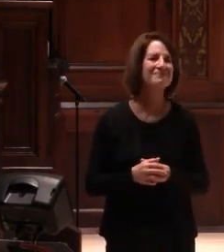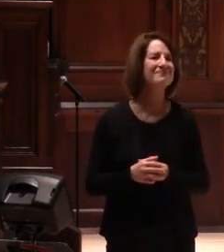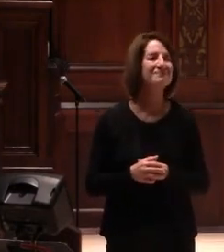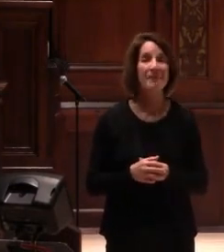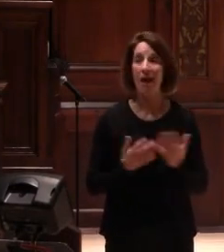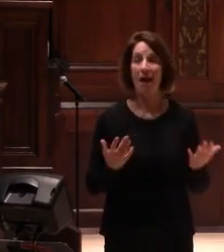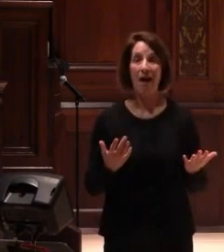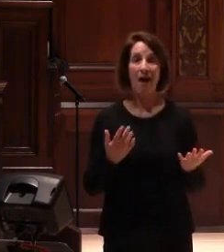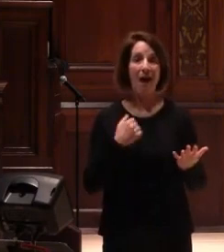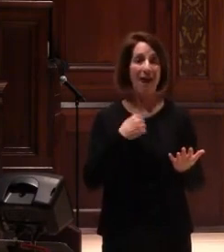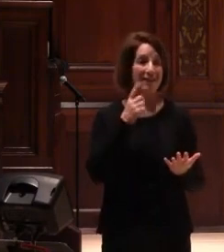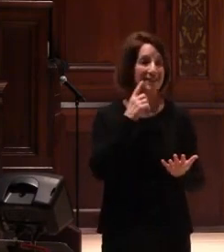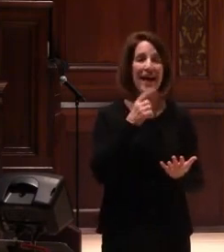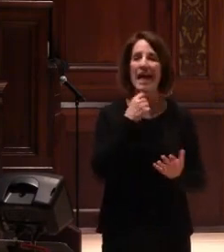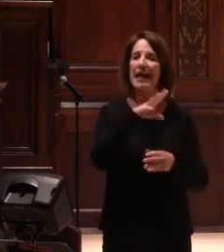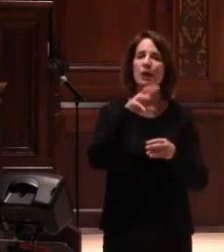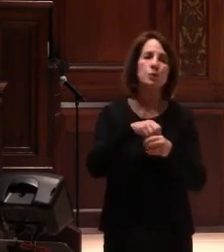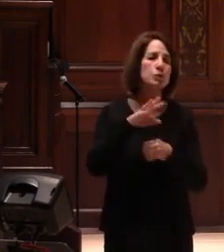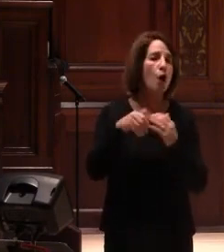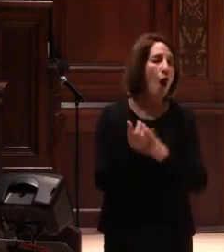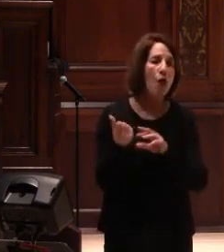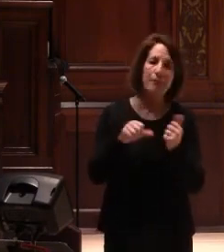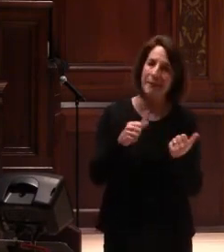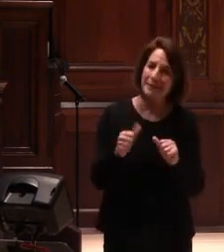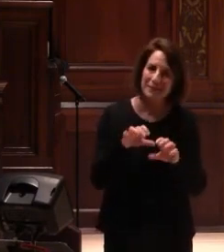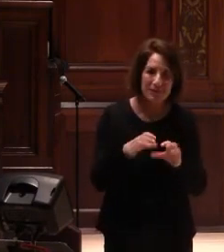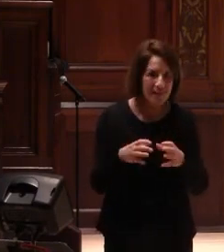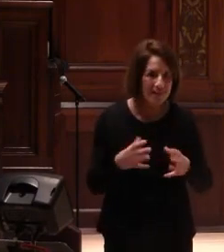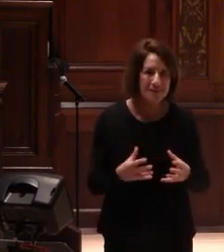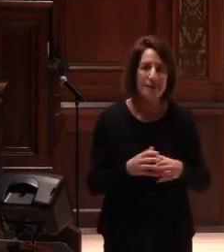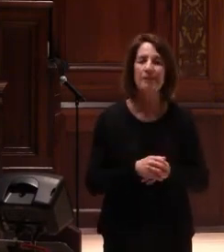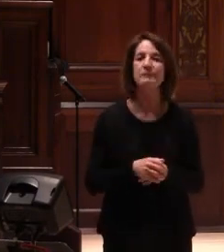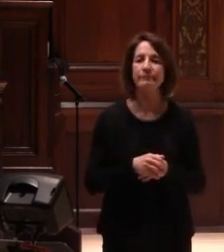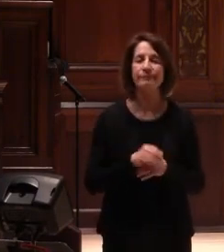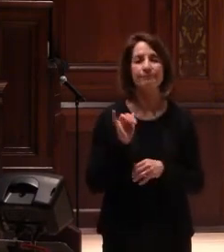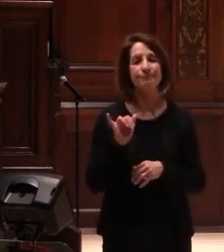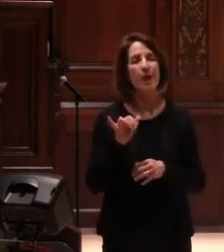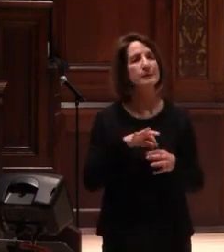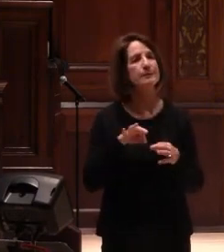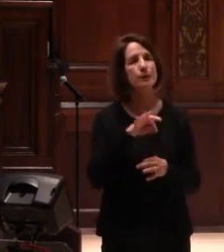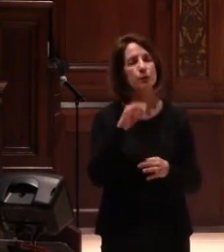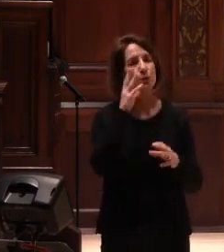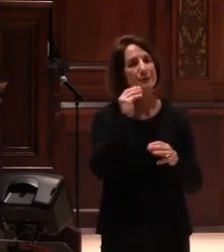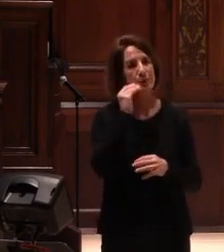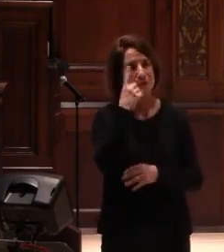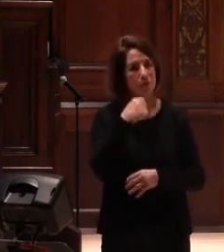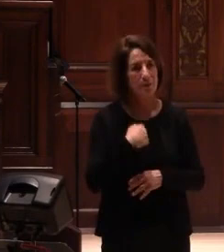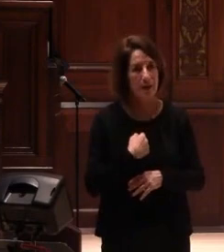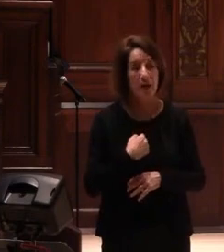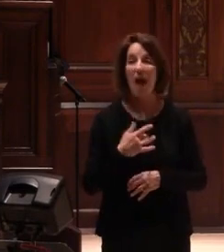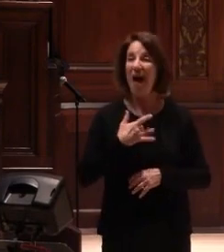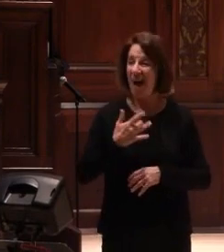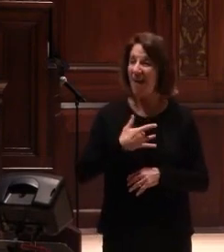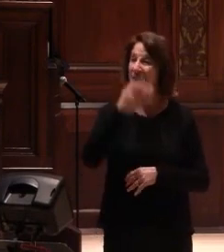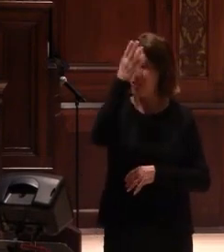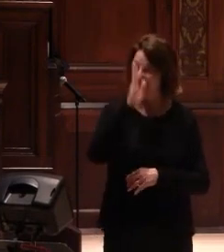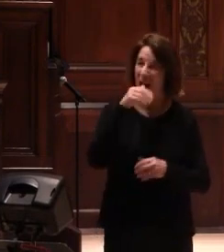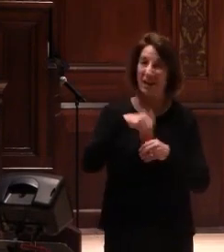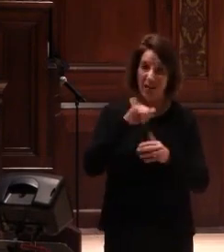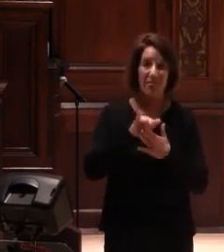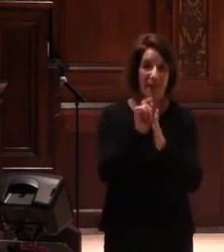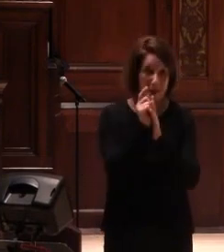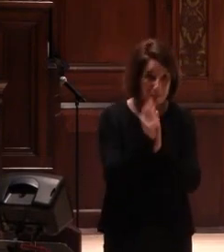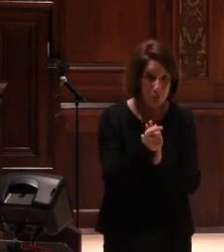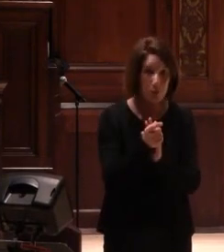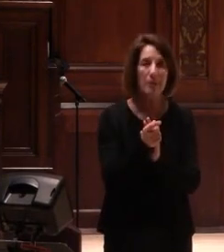He said that includes all of the baptism classes, and it was a spiritual experience for me. I felt God in that moment say, this is where you